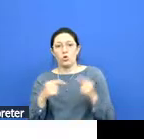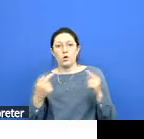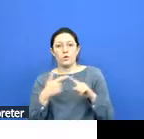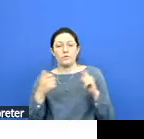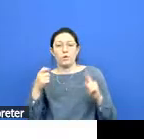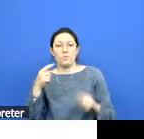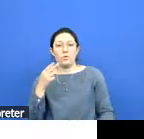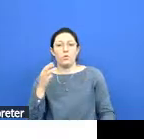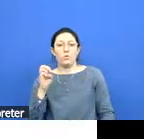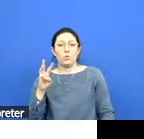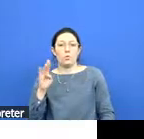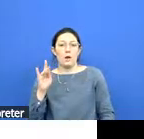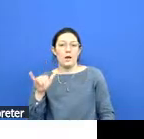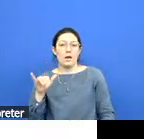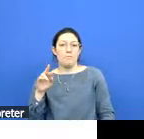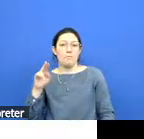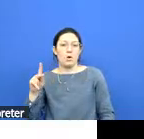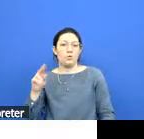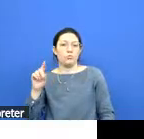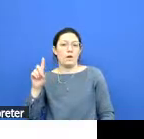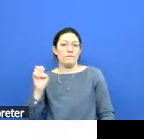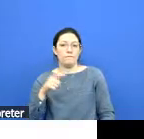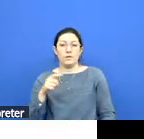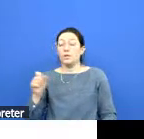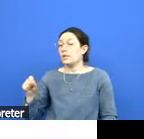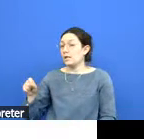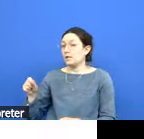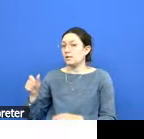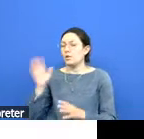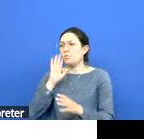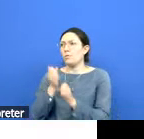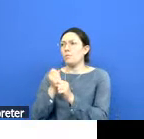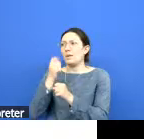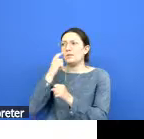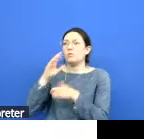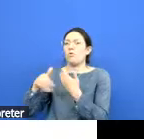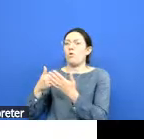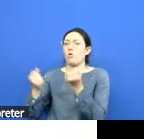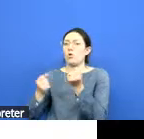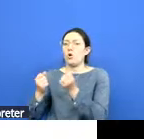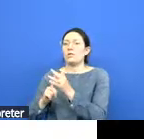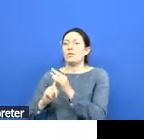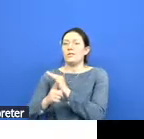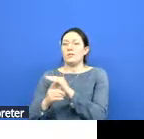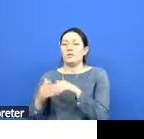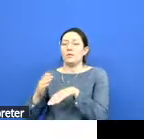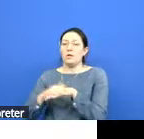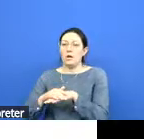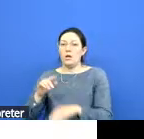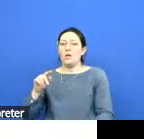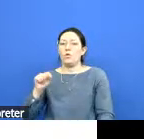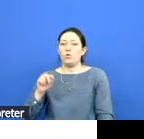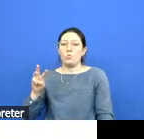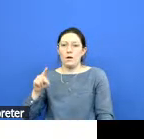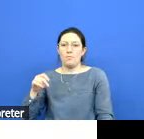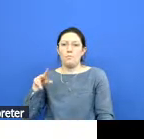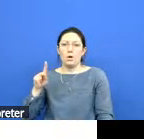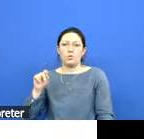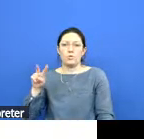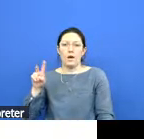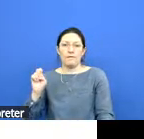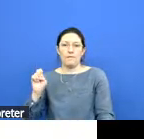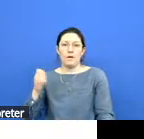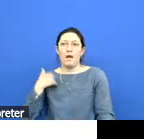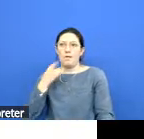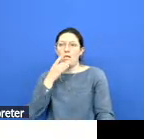Park Drive? Yes. It would make much more sense to have all those cars coming out onto Thruway Park Drive at that intersection where there's a